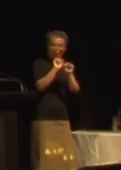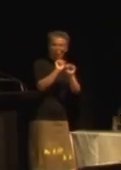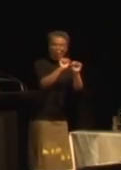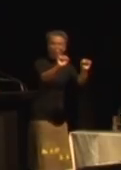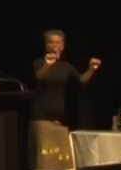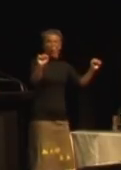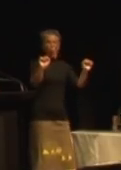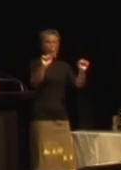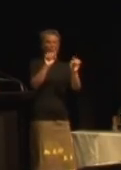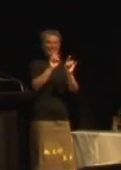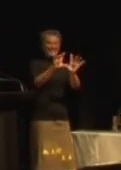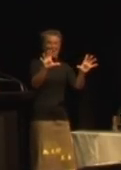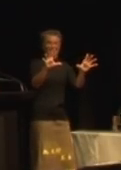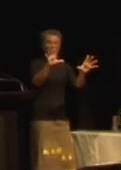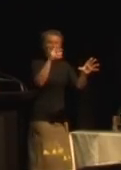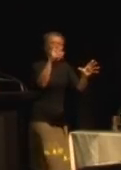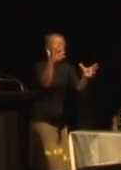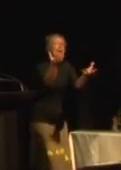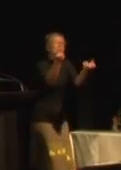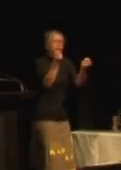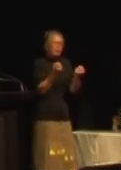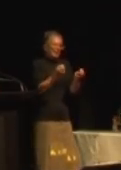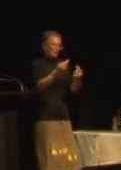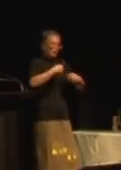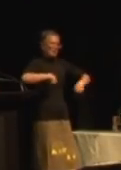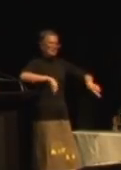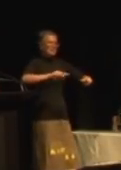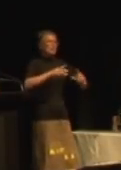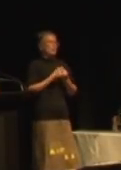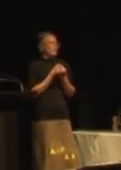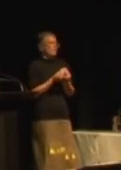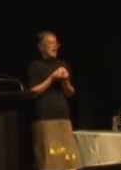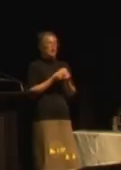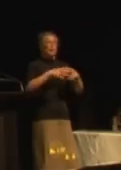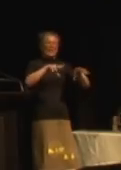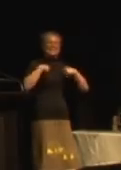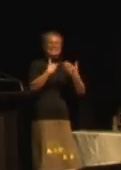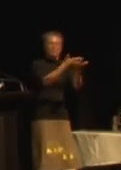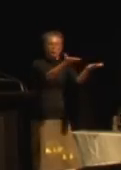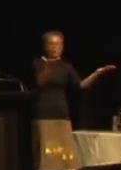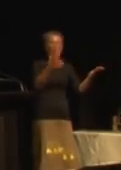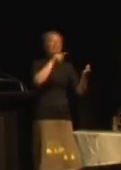table and that difference will be accepted and valued. This is the inclusion piece.